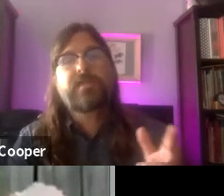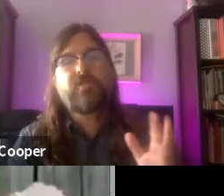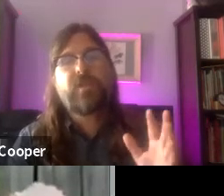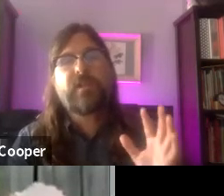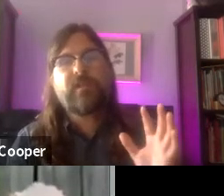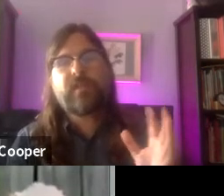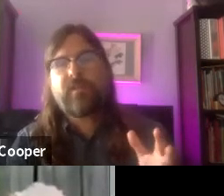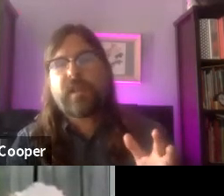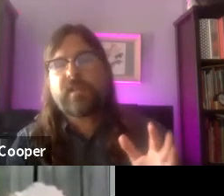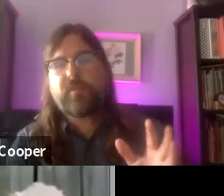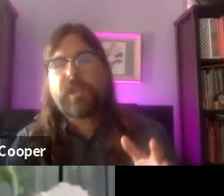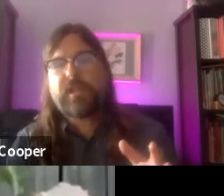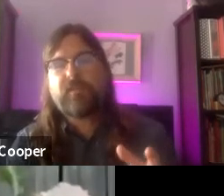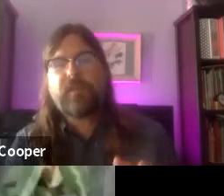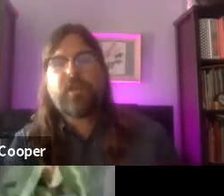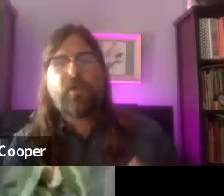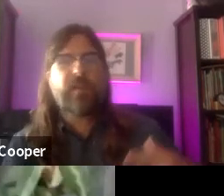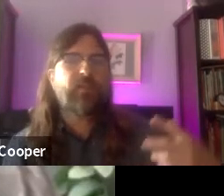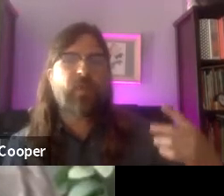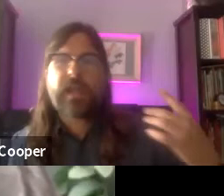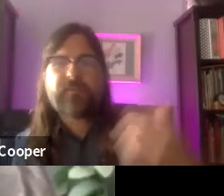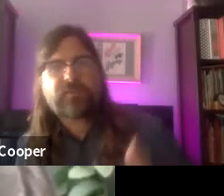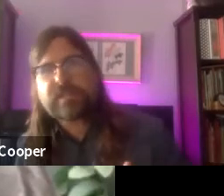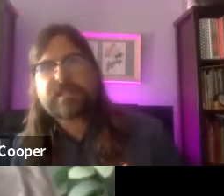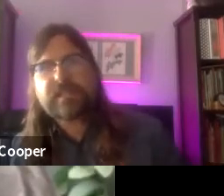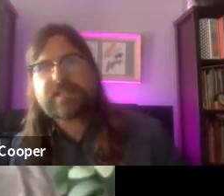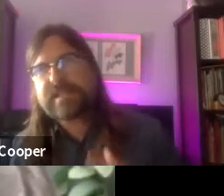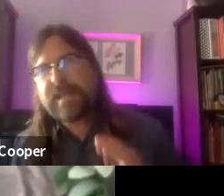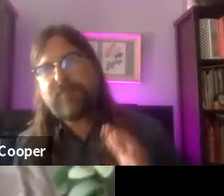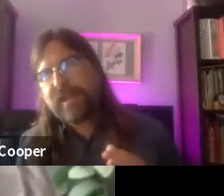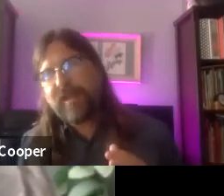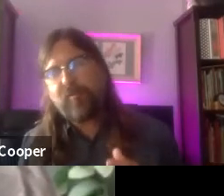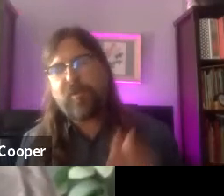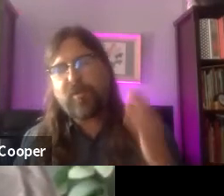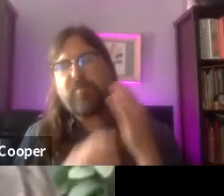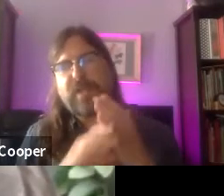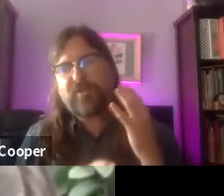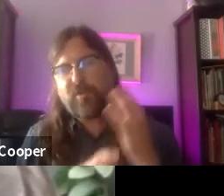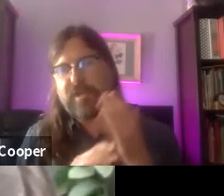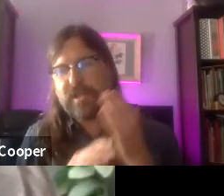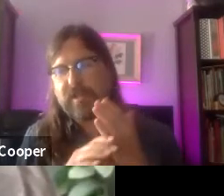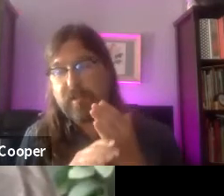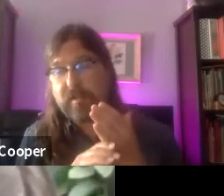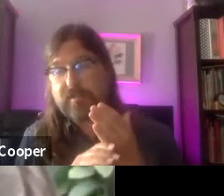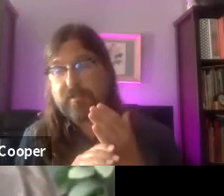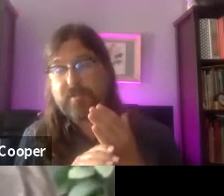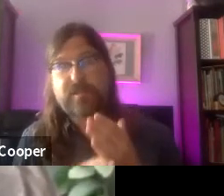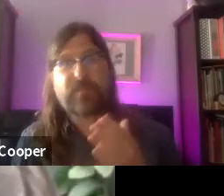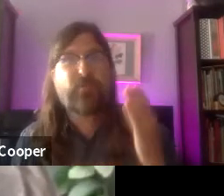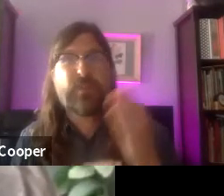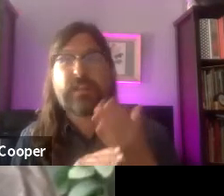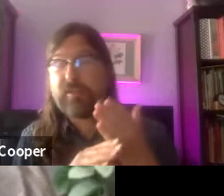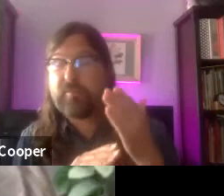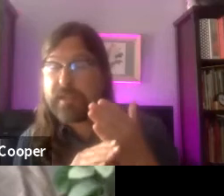Okay, so you can hear that at the beginning of the video. Then right after this is the same video, but with a metronome clicking along, so the students